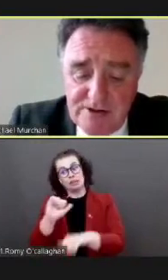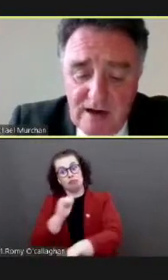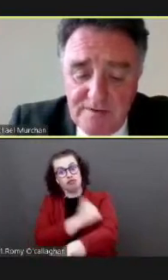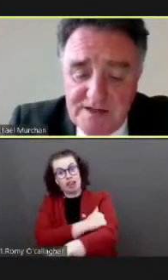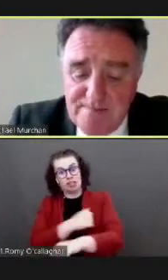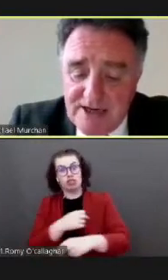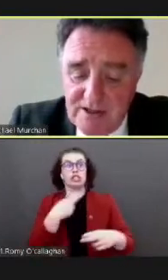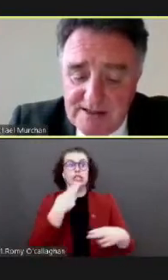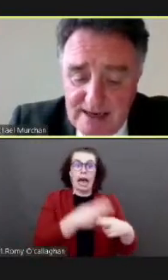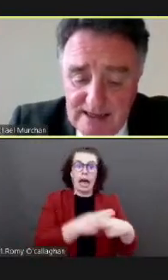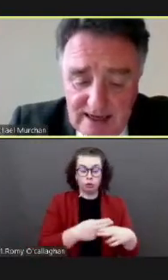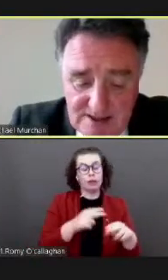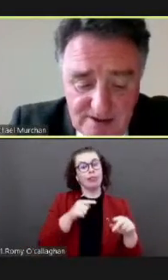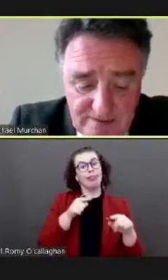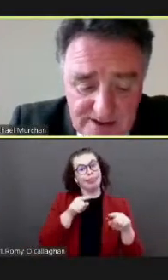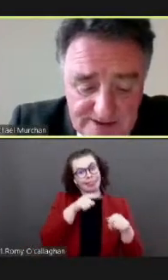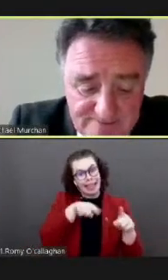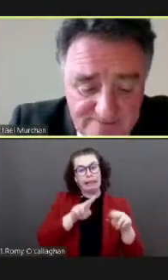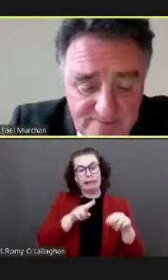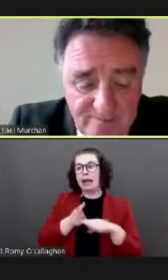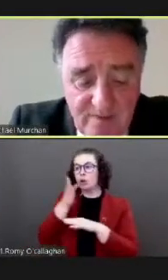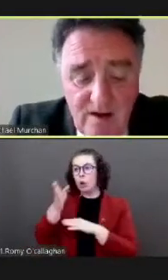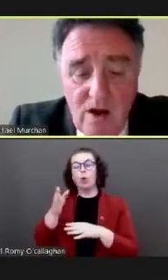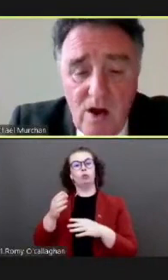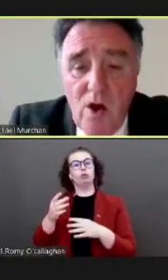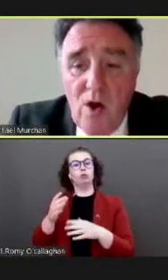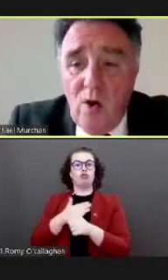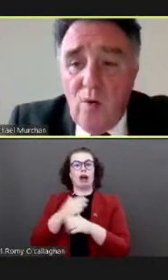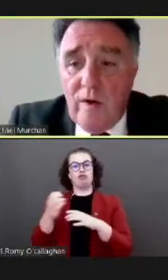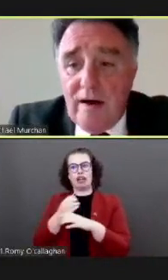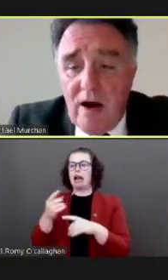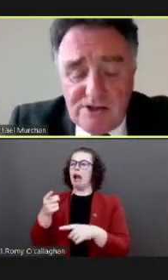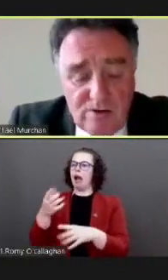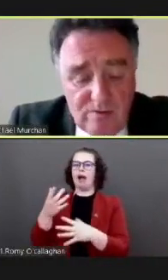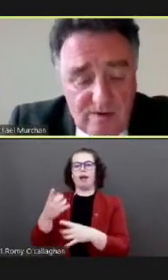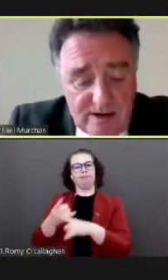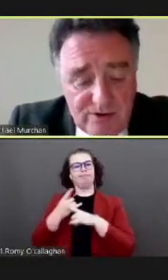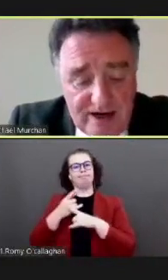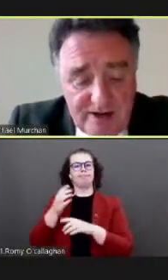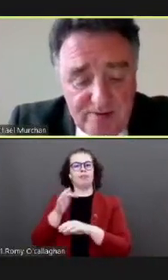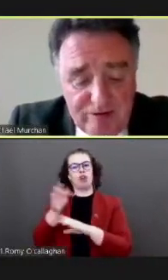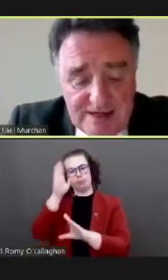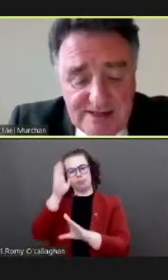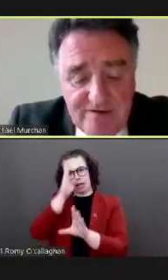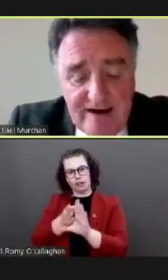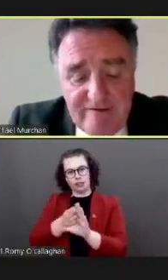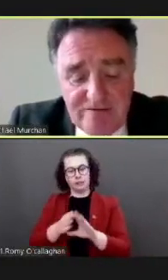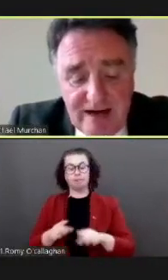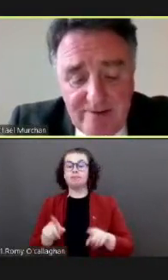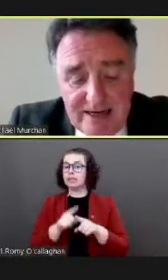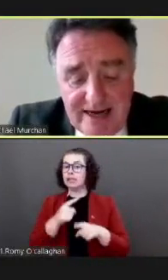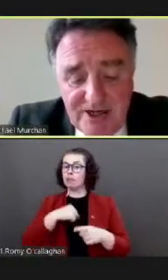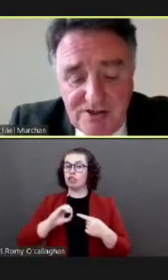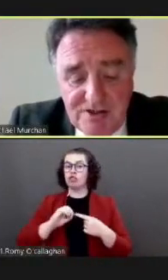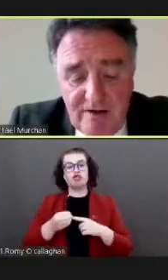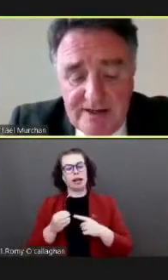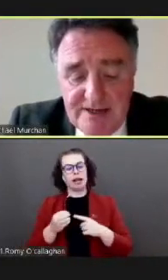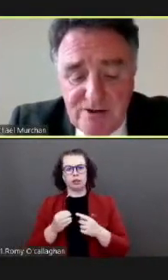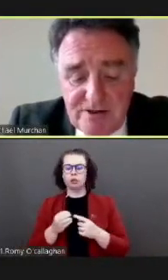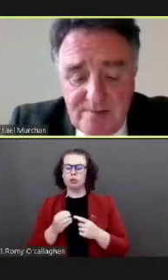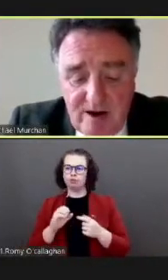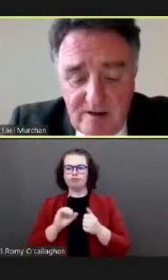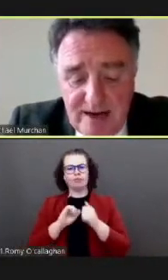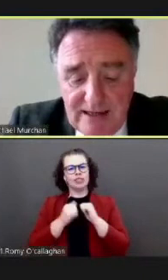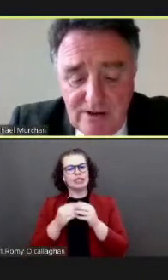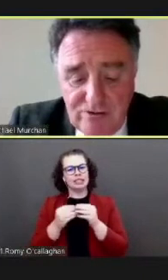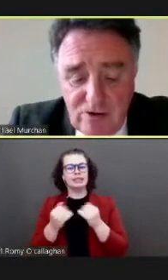reduce pressures on the specialist mental health services. We are also trying to progress the various recommendations of